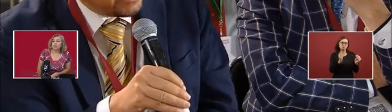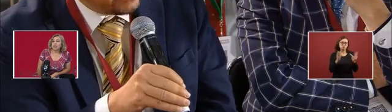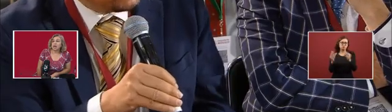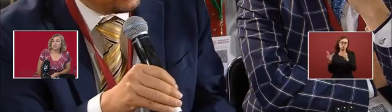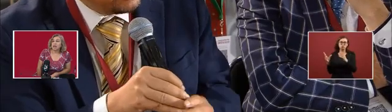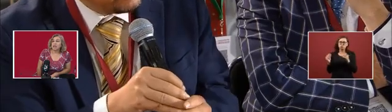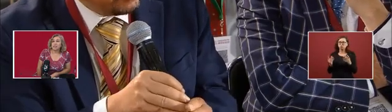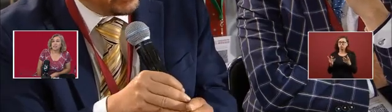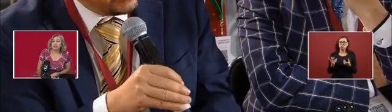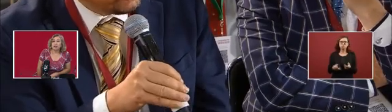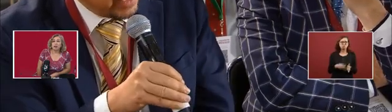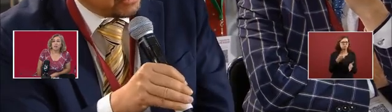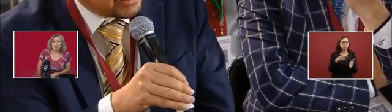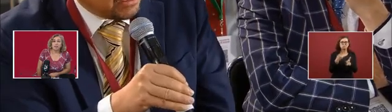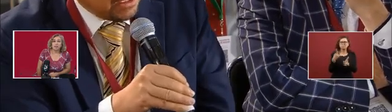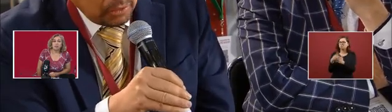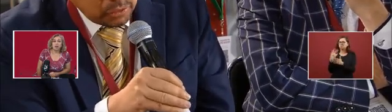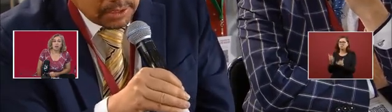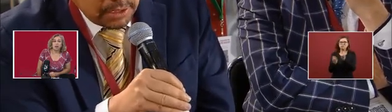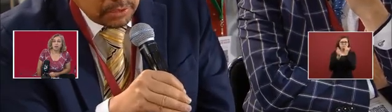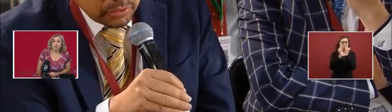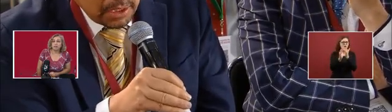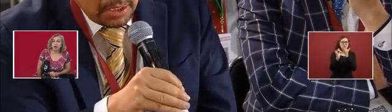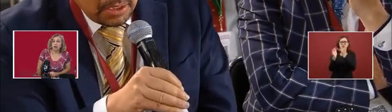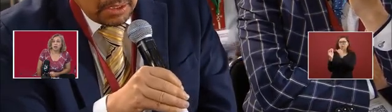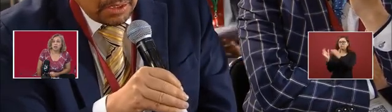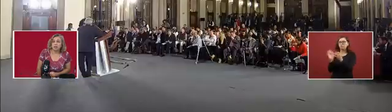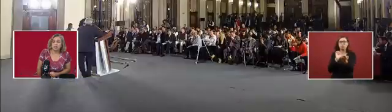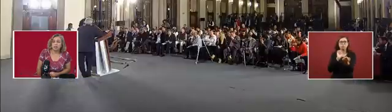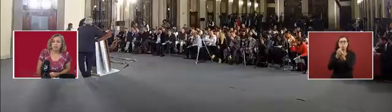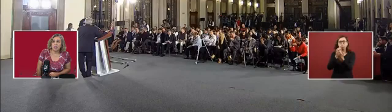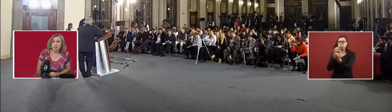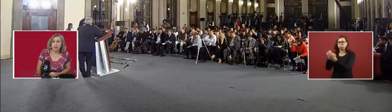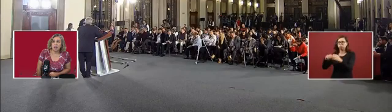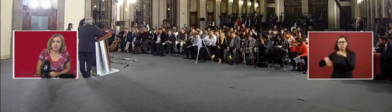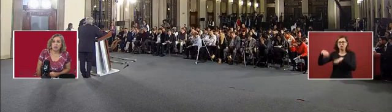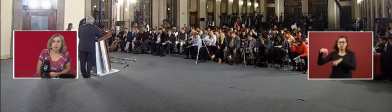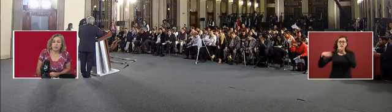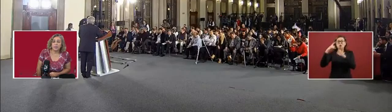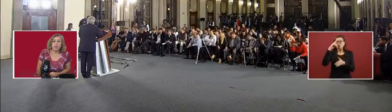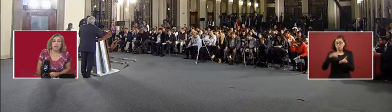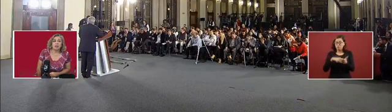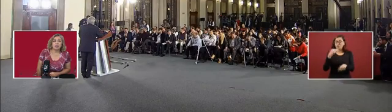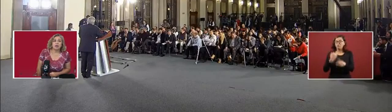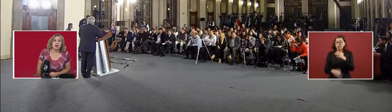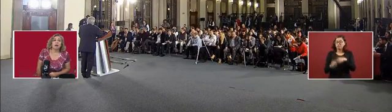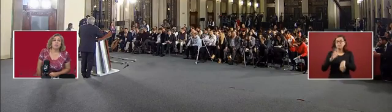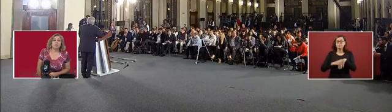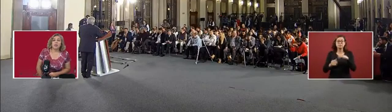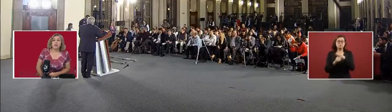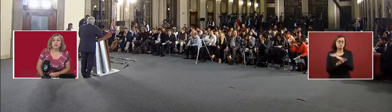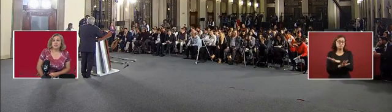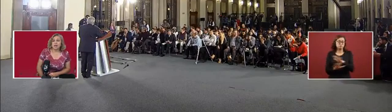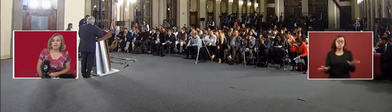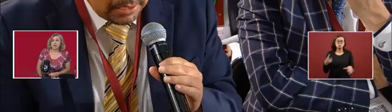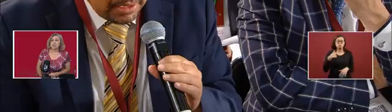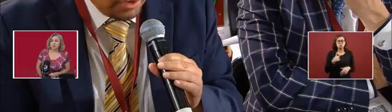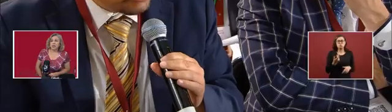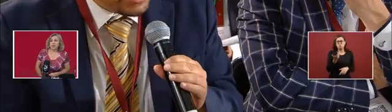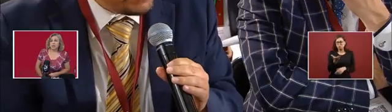There are some that are honest. So we are looking for a way of simplifying the internal